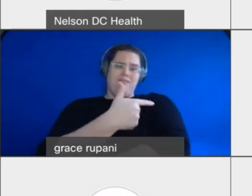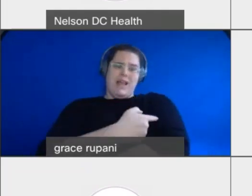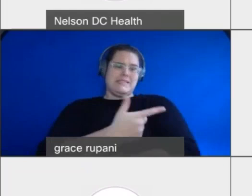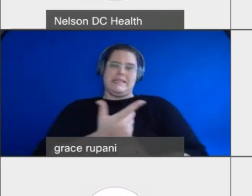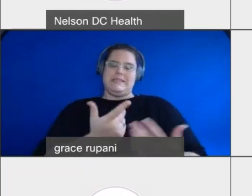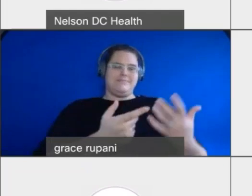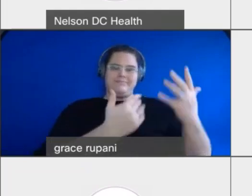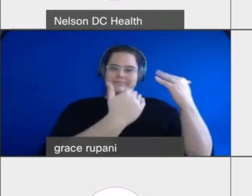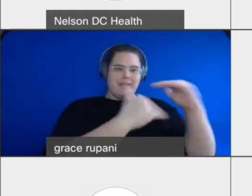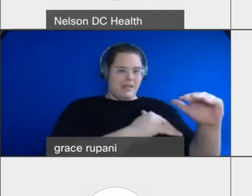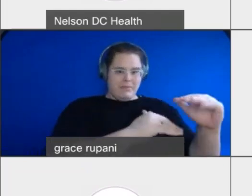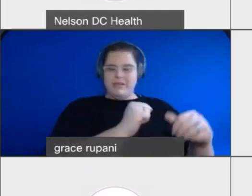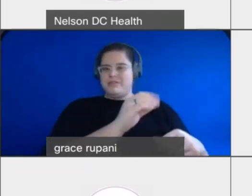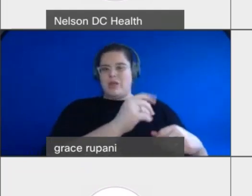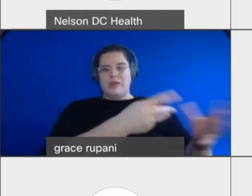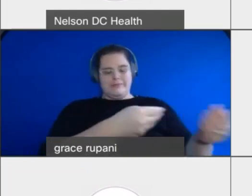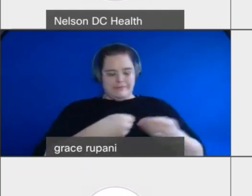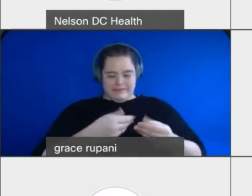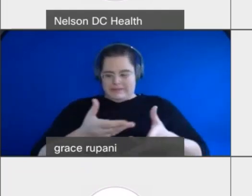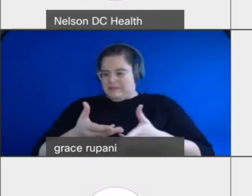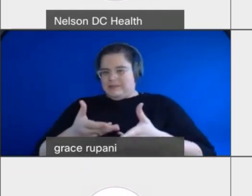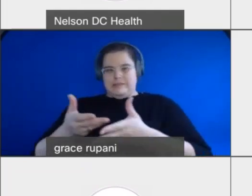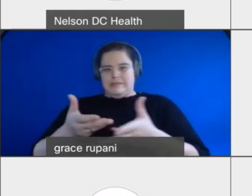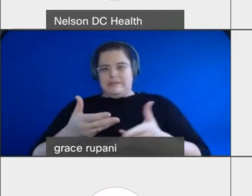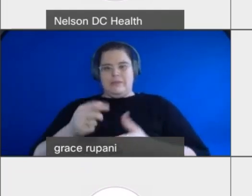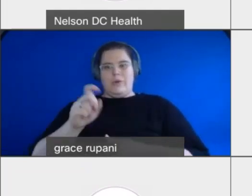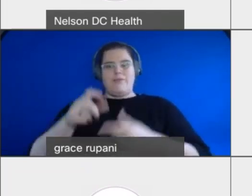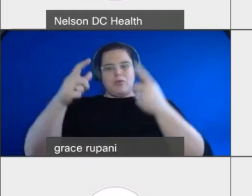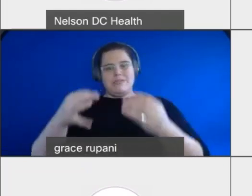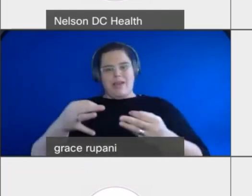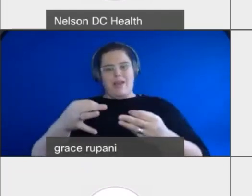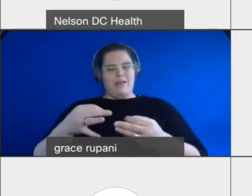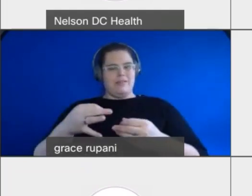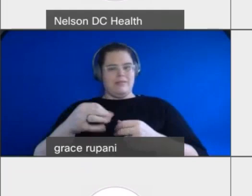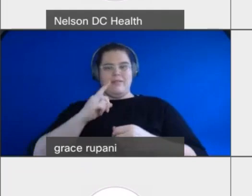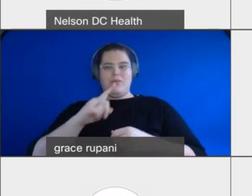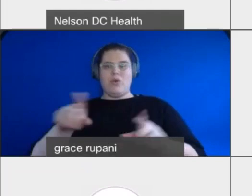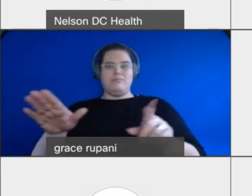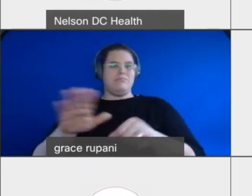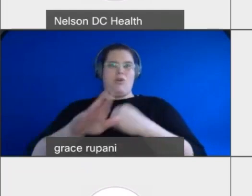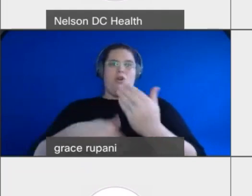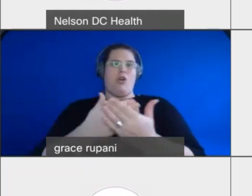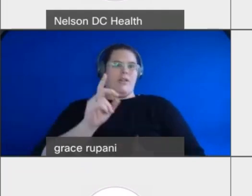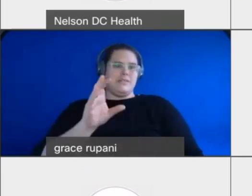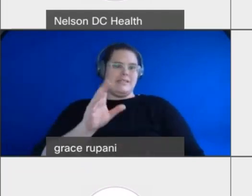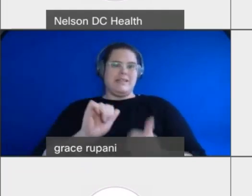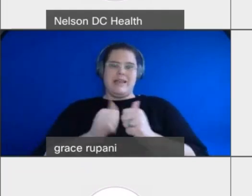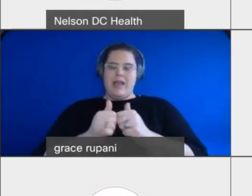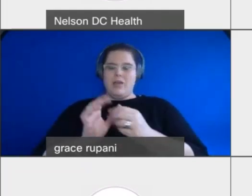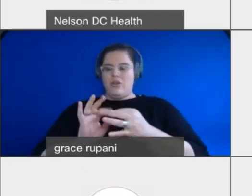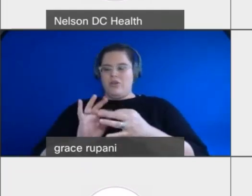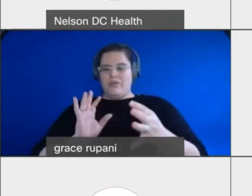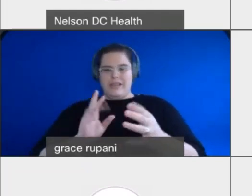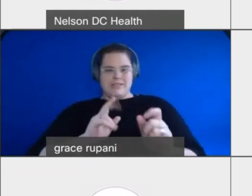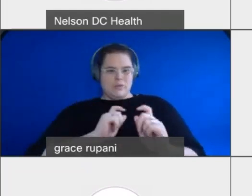so the city has to make determinations over the whole city about how it gets released to different groups. And the